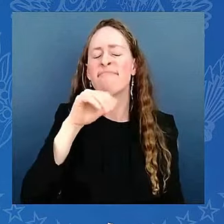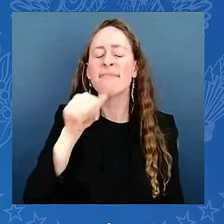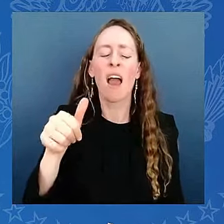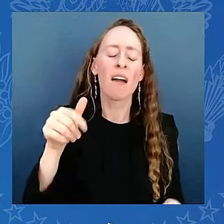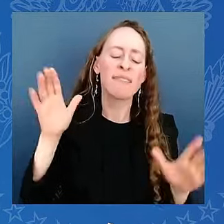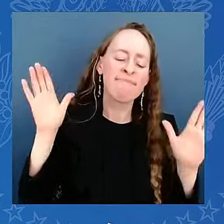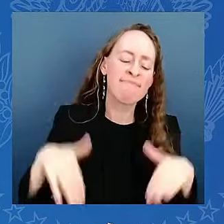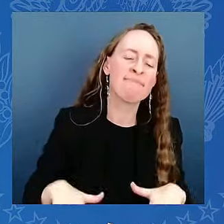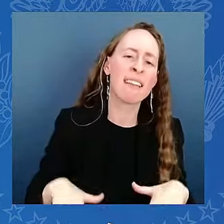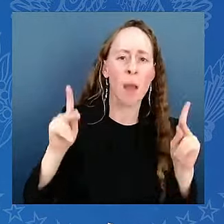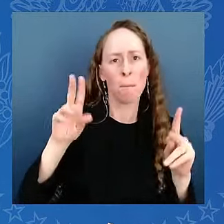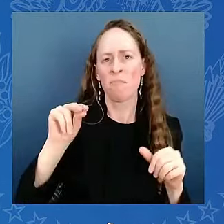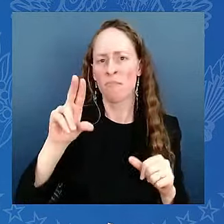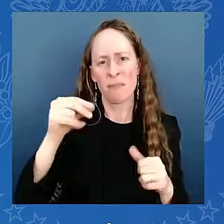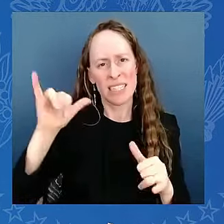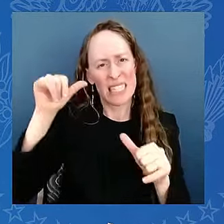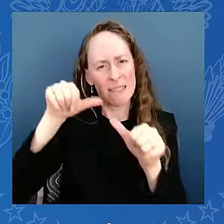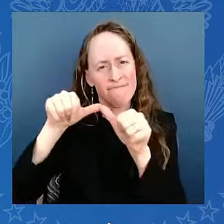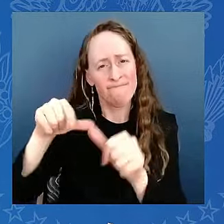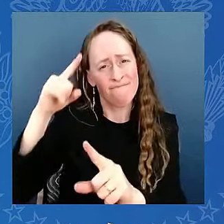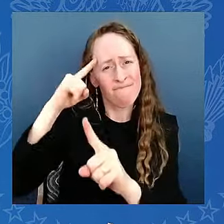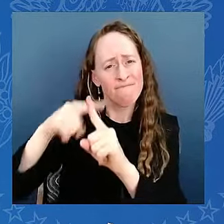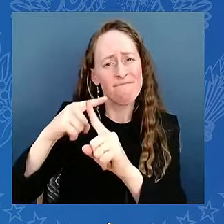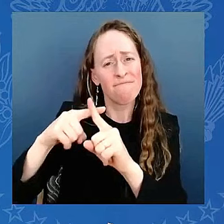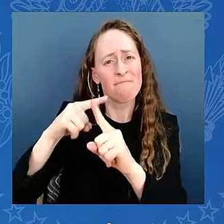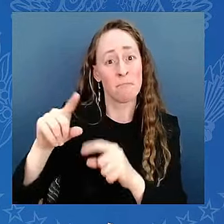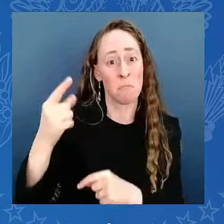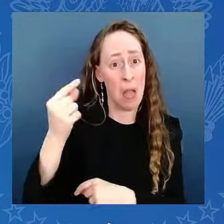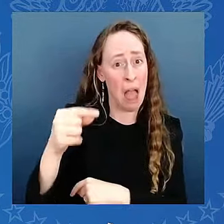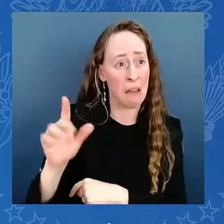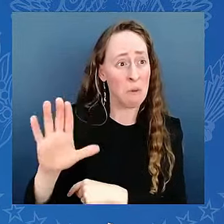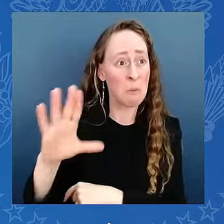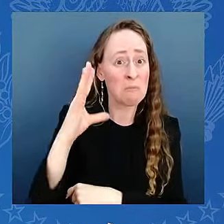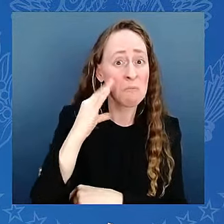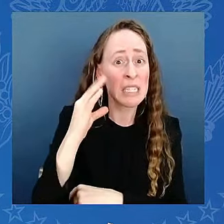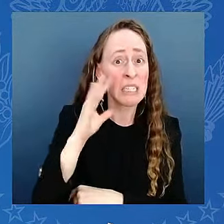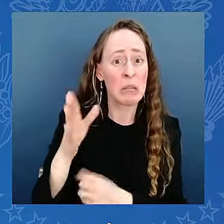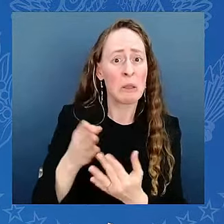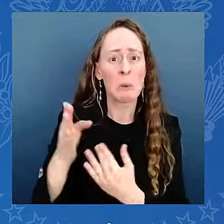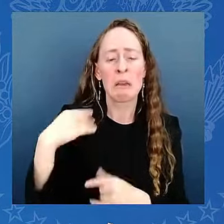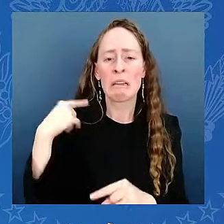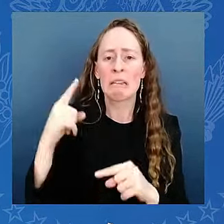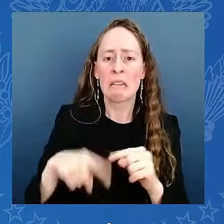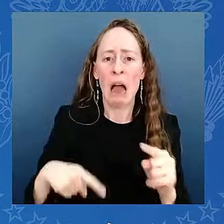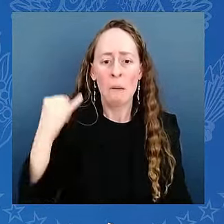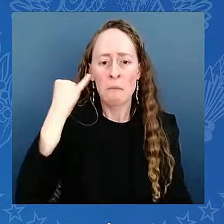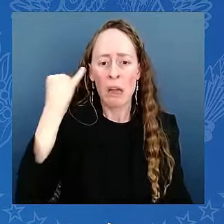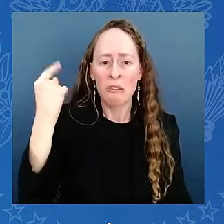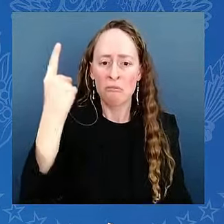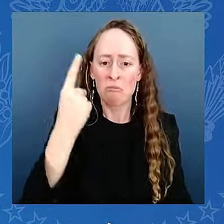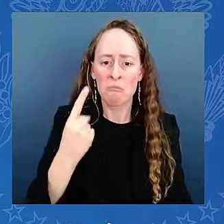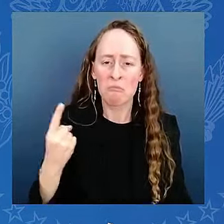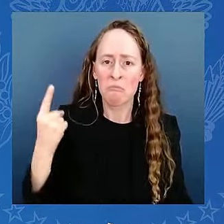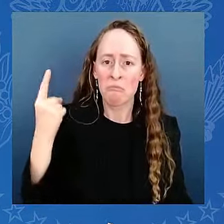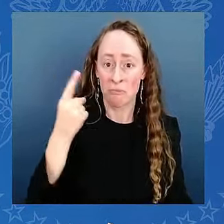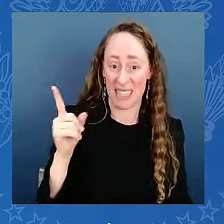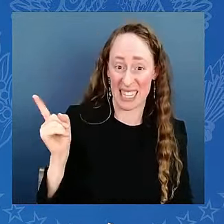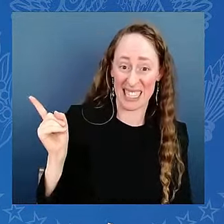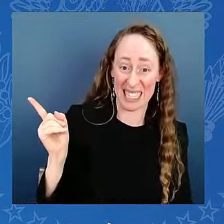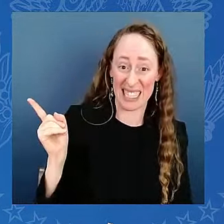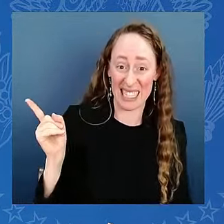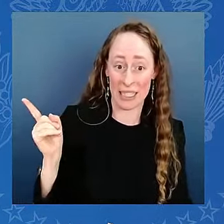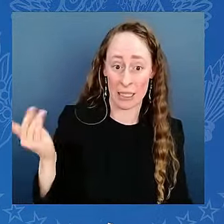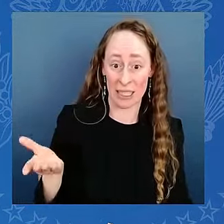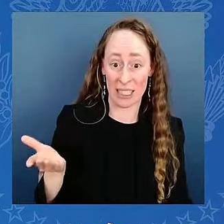of you. Matter of fact, this lady right here, I think, was living in the Oval Office with us for a while. All kidding aside, can't